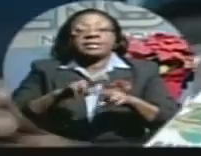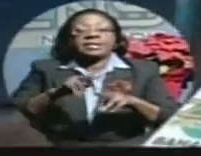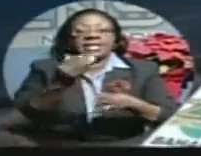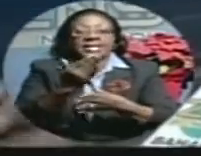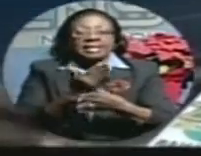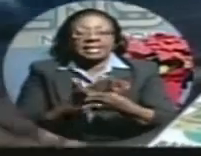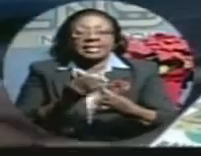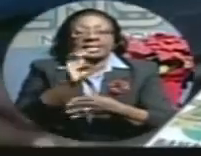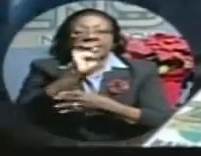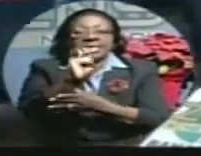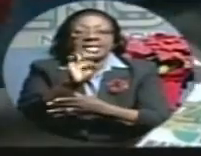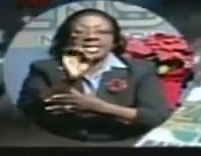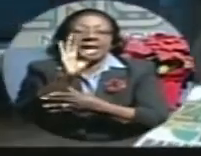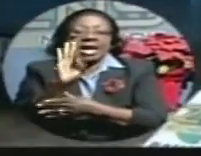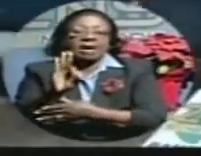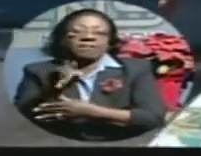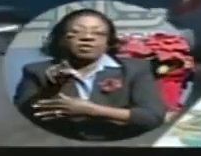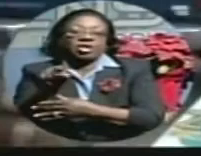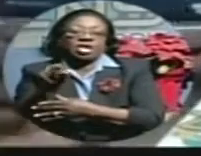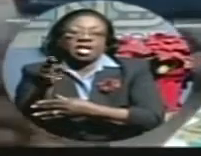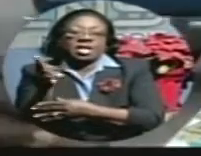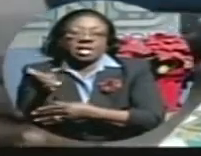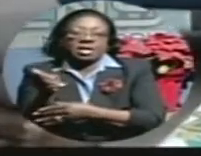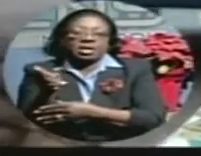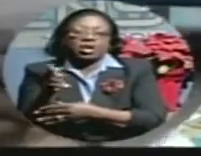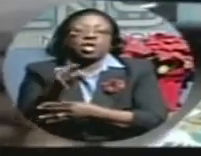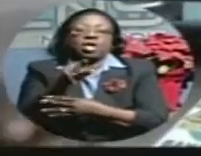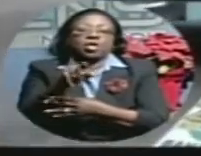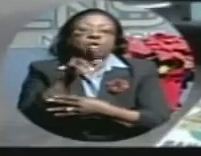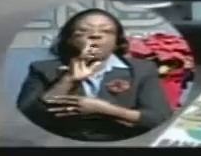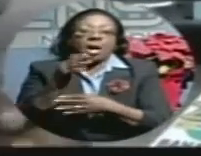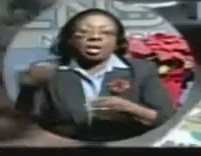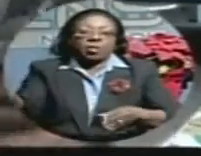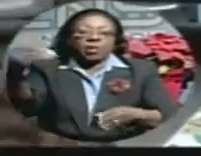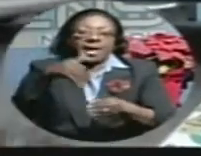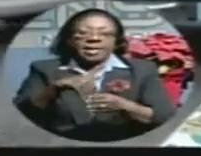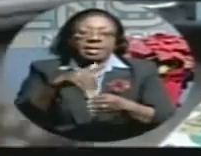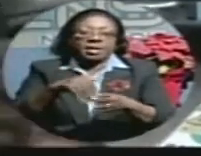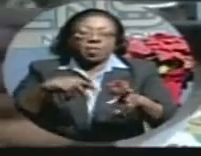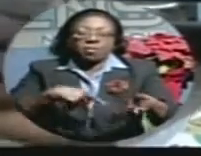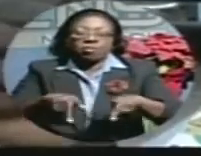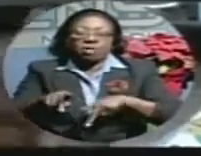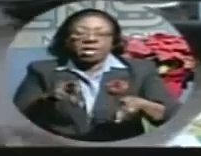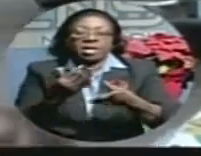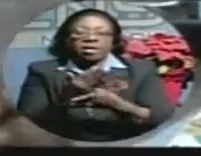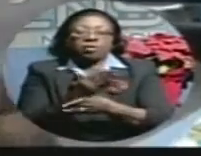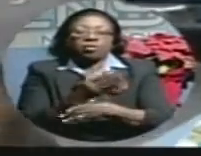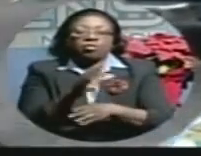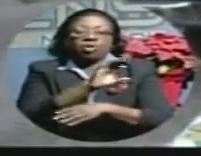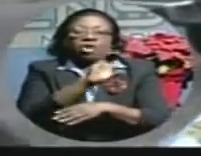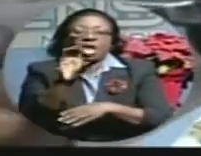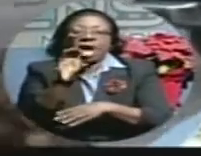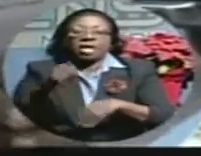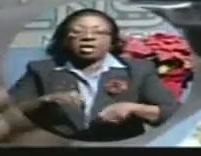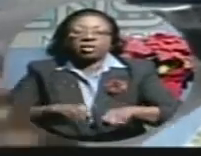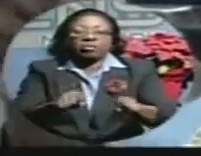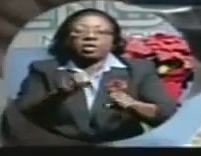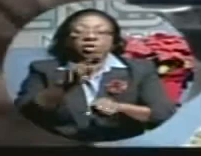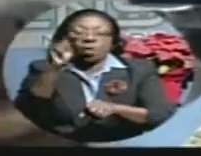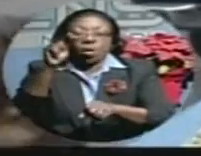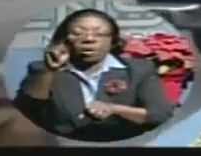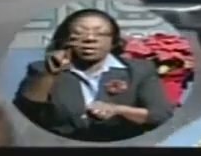sections E, F, G, and H, you are to enter the parade through Charlotte Streets North and